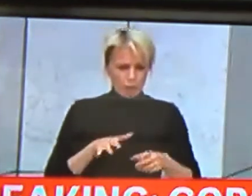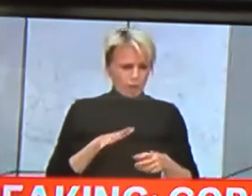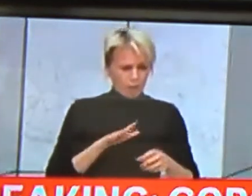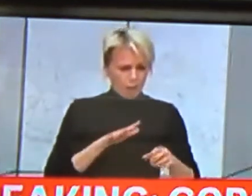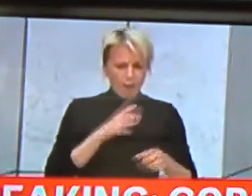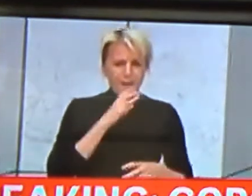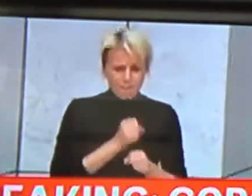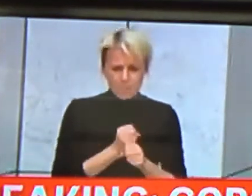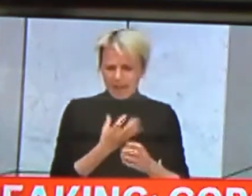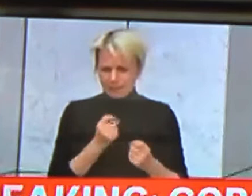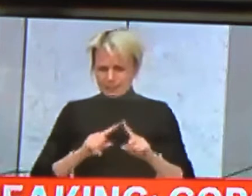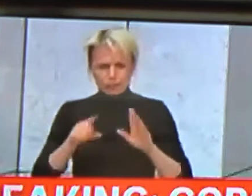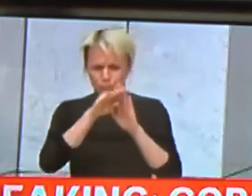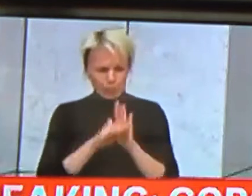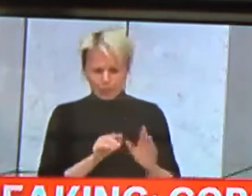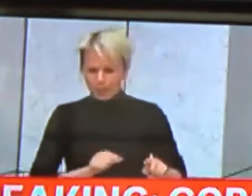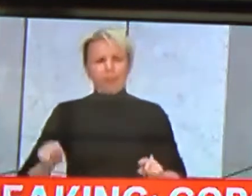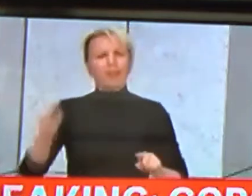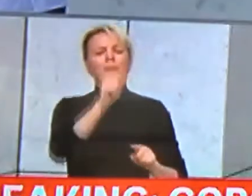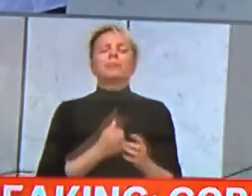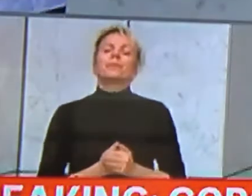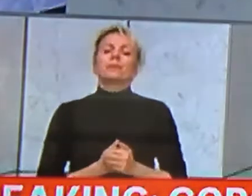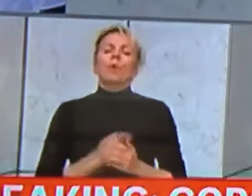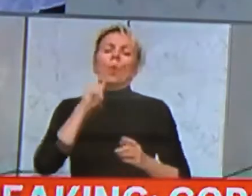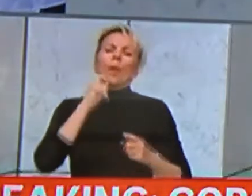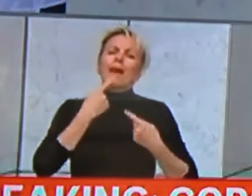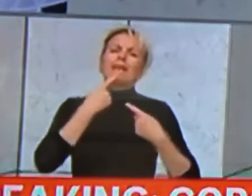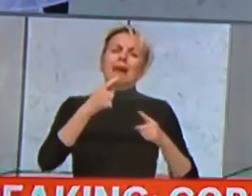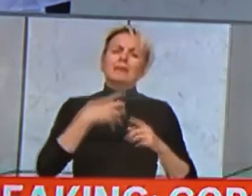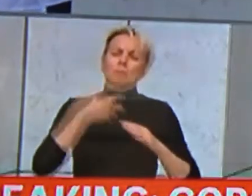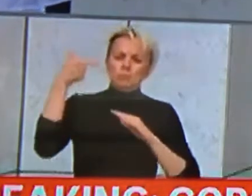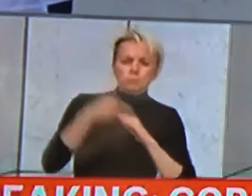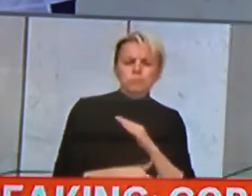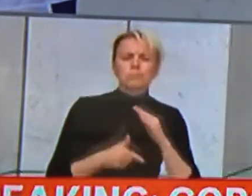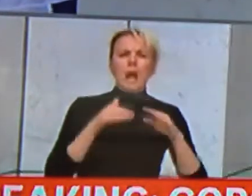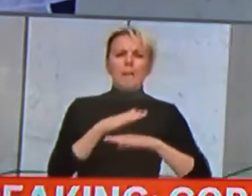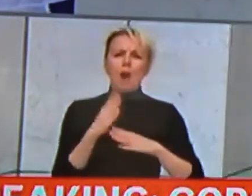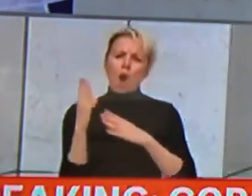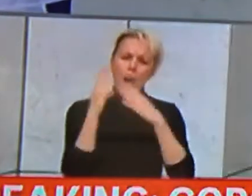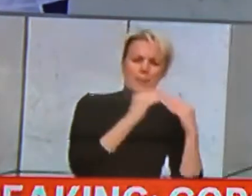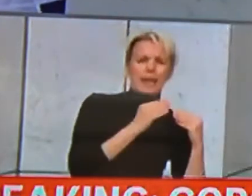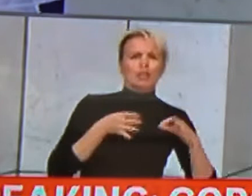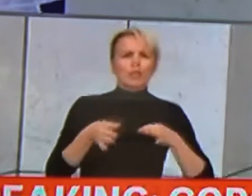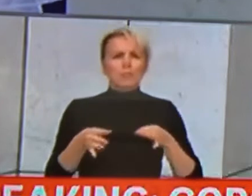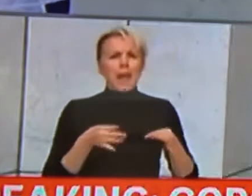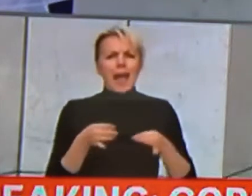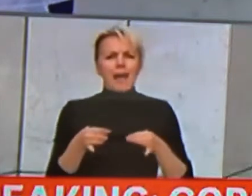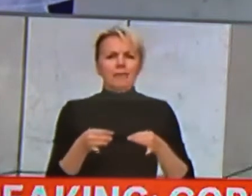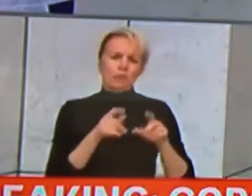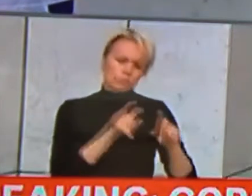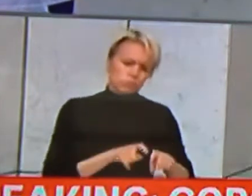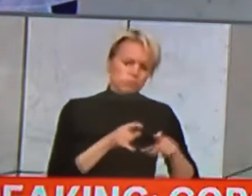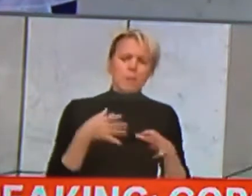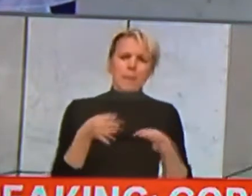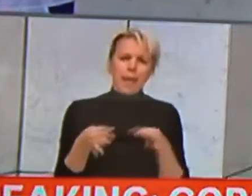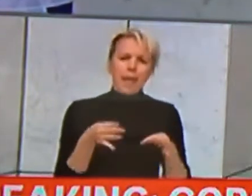walk through how you imagine it's going to work? Well, we'll be making more announcements on the details of this. I simply today wanted to set out what the objective was. There will